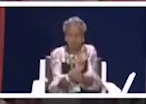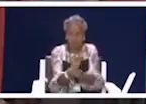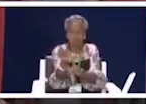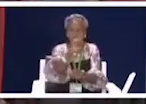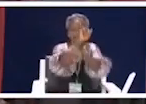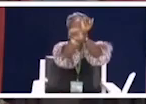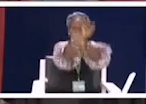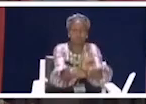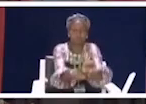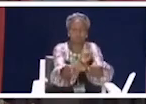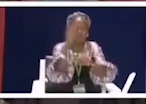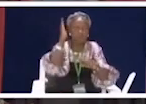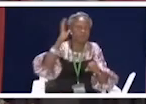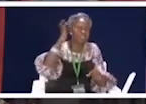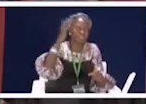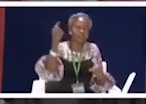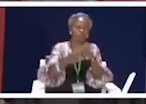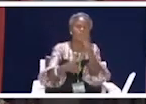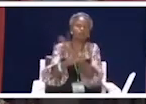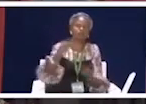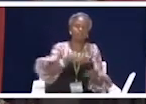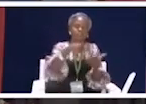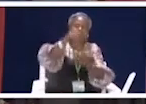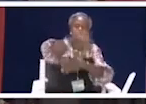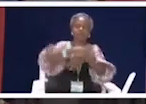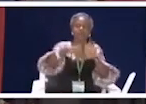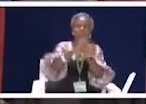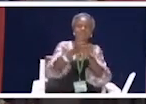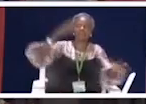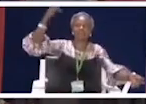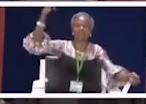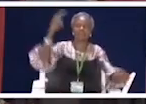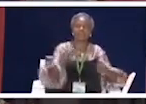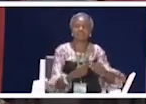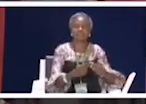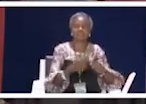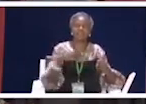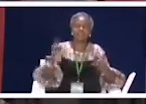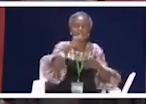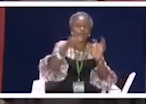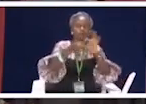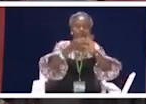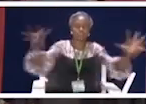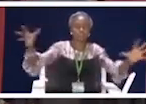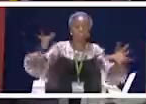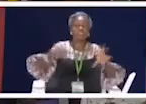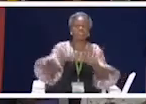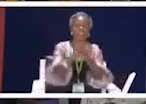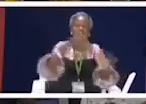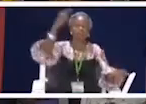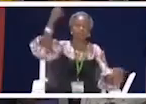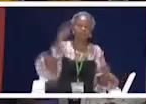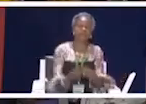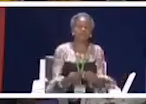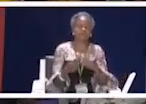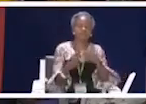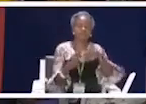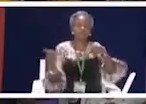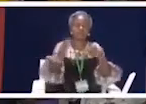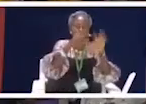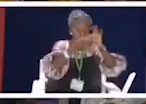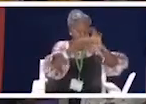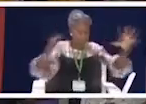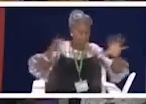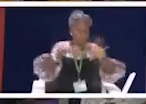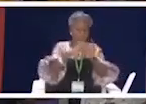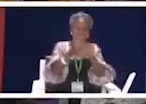captive, we hear the word of God this night, and you will be released in the name of Jesus. You will be